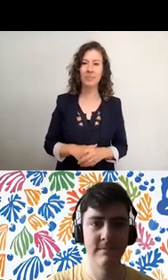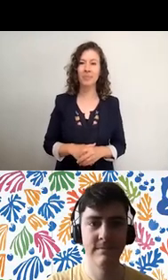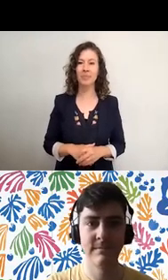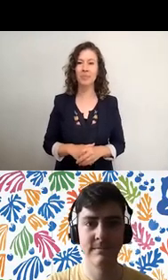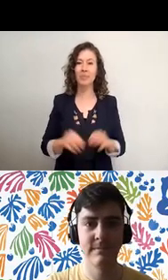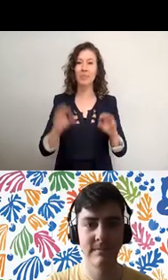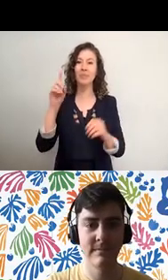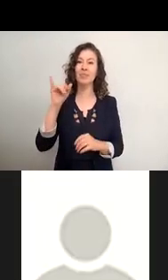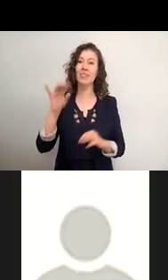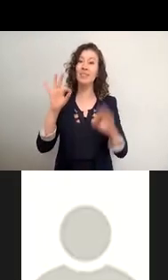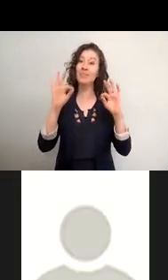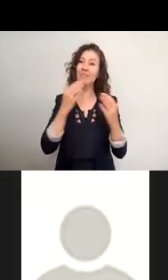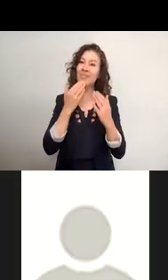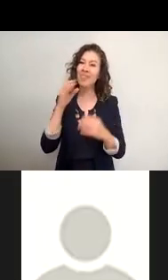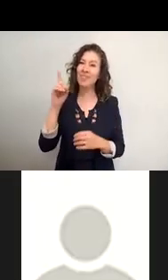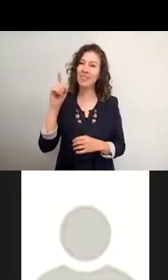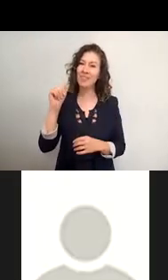so much, Daniel.